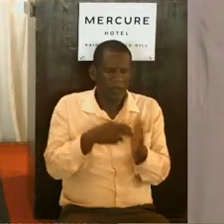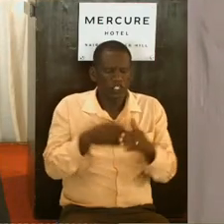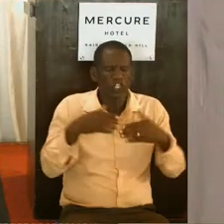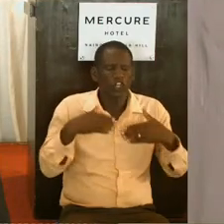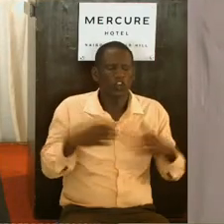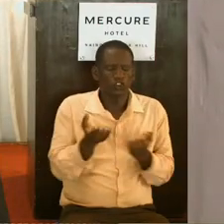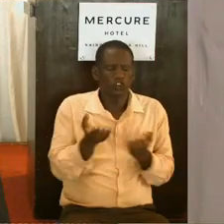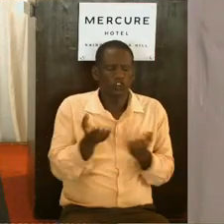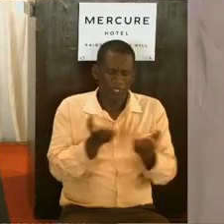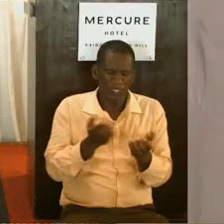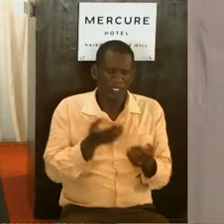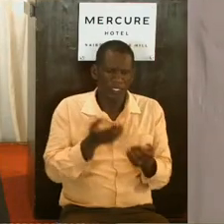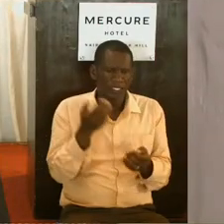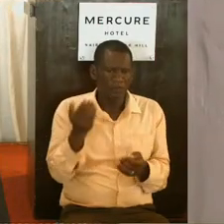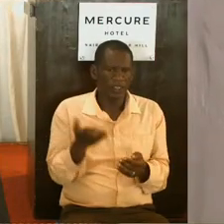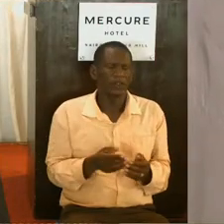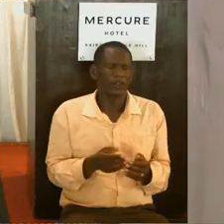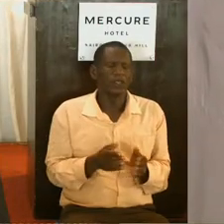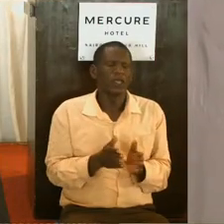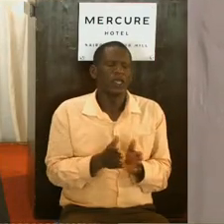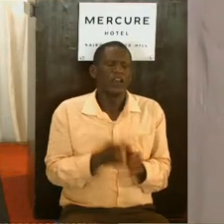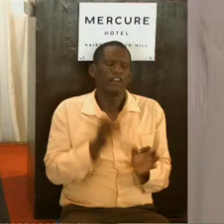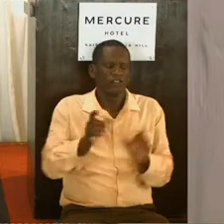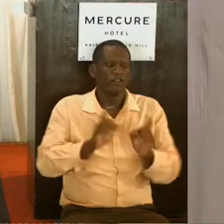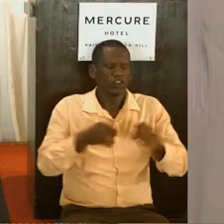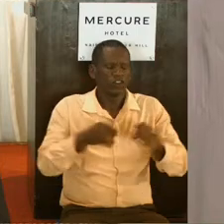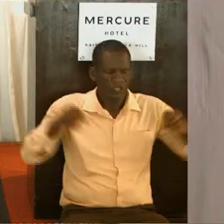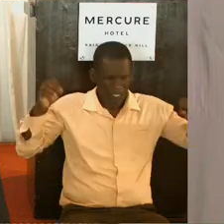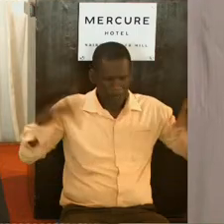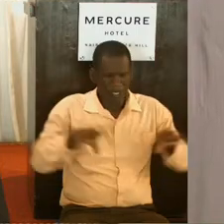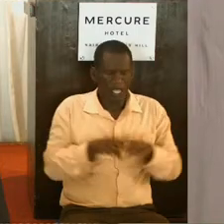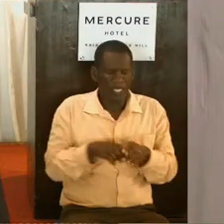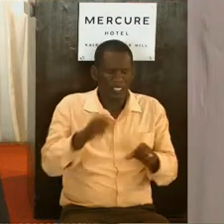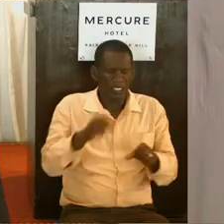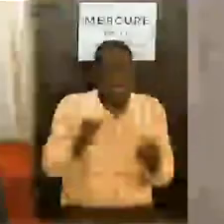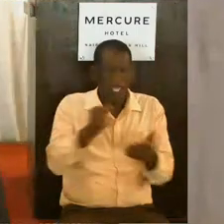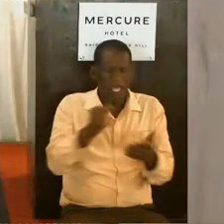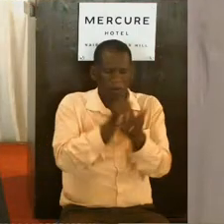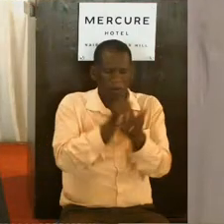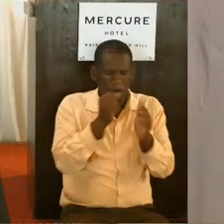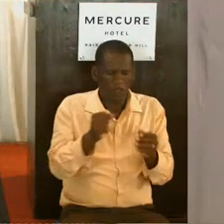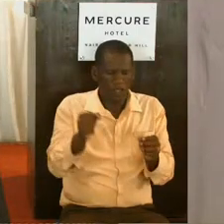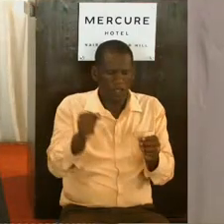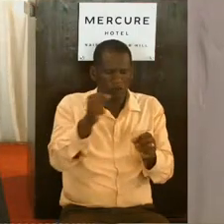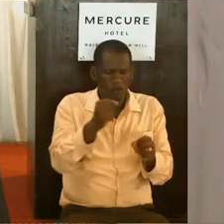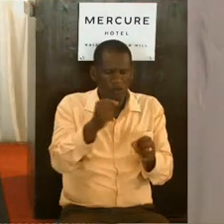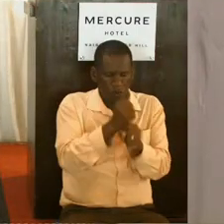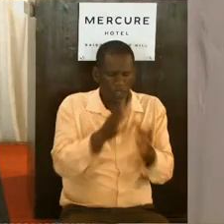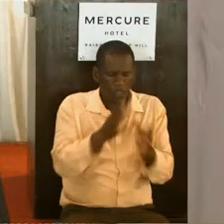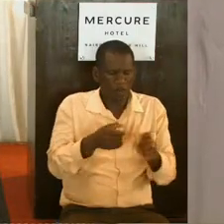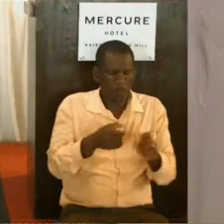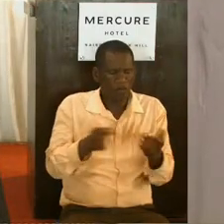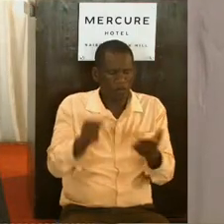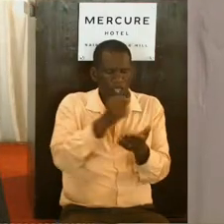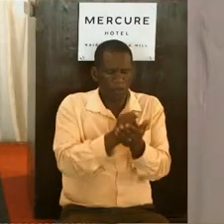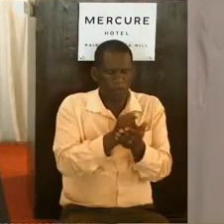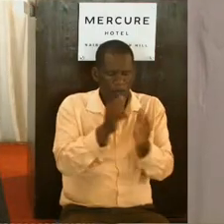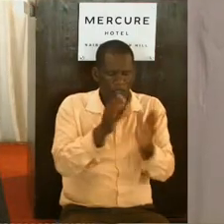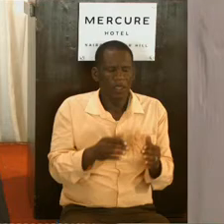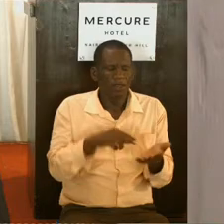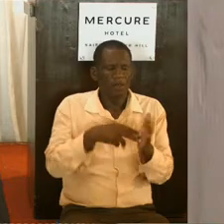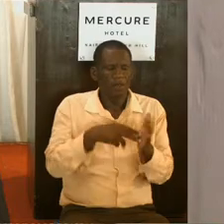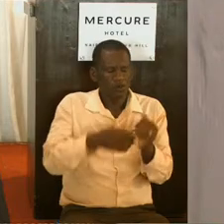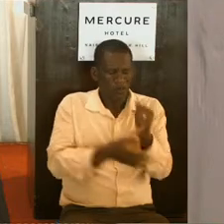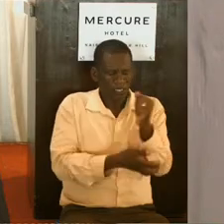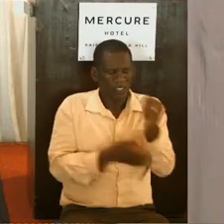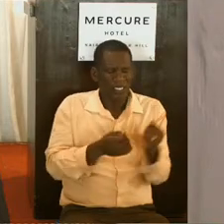loss of business uh if you're not transparent as an employee to your employer then it basically means you can walk out you can steal